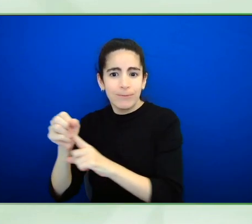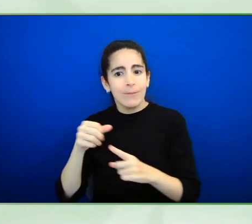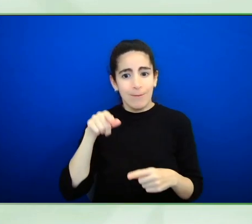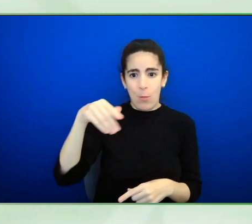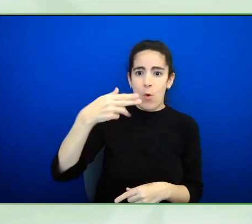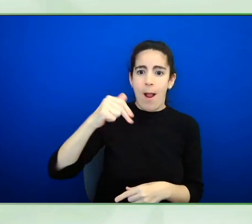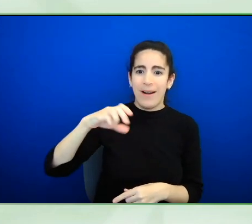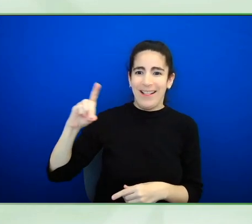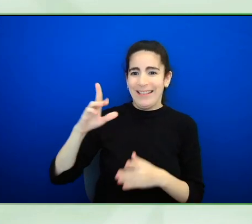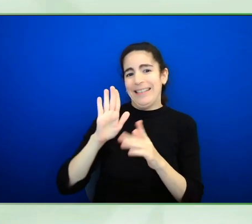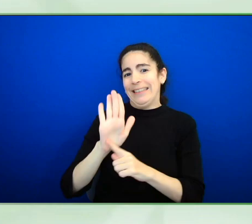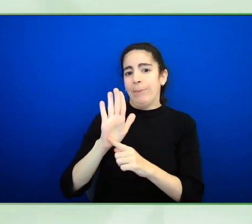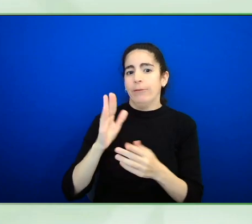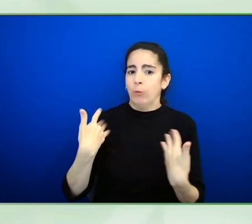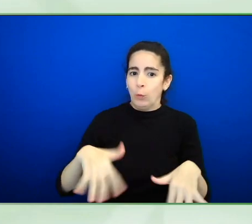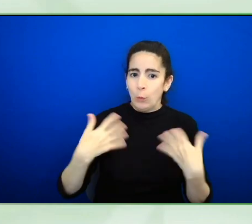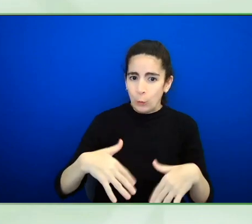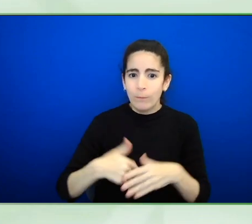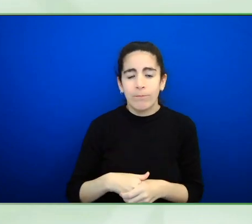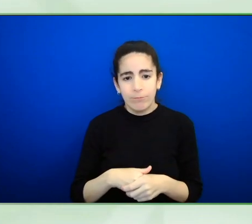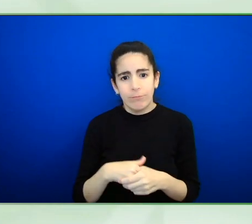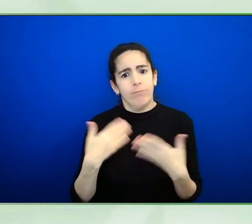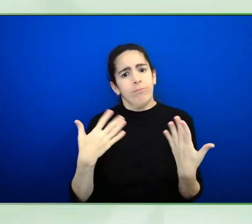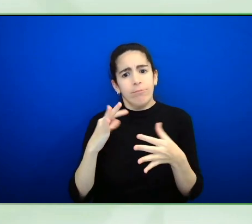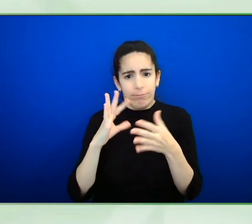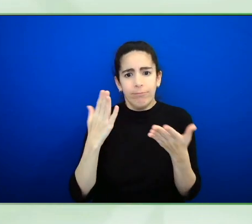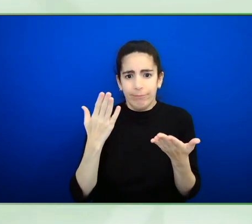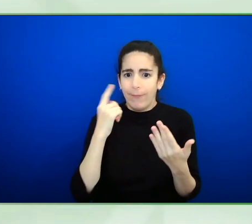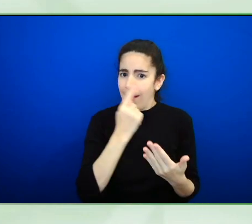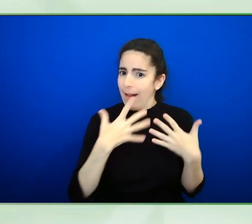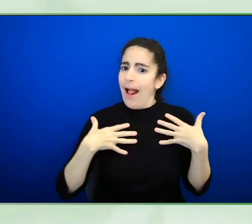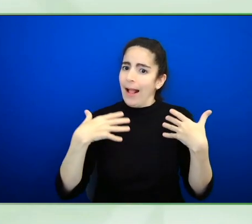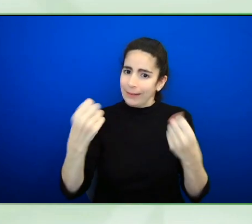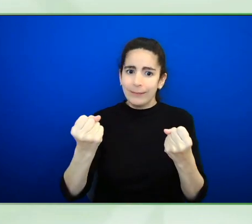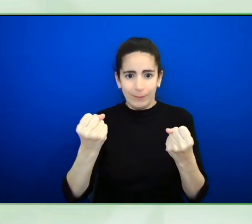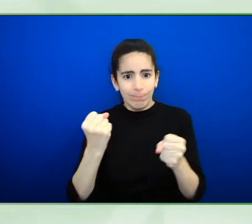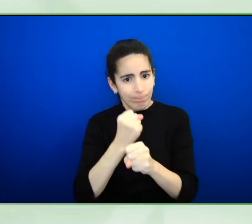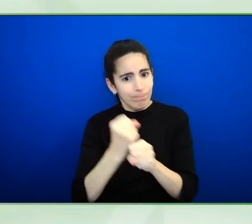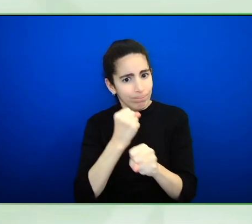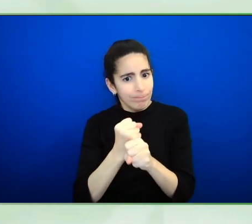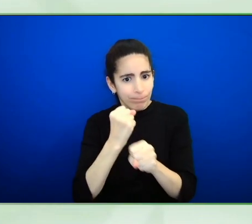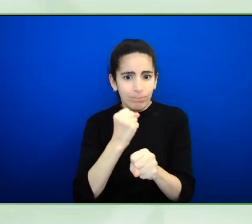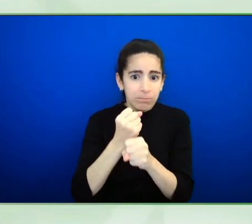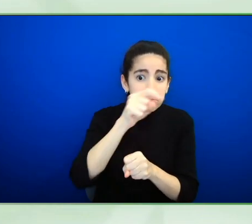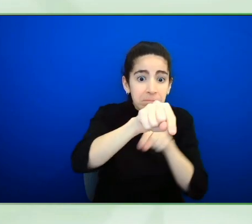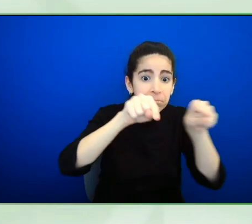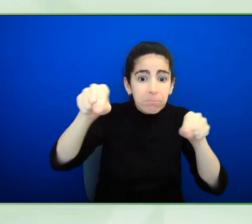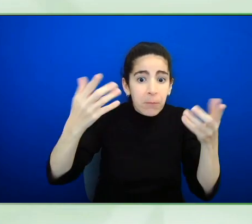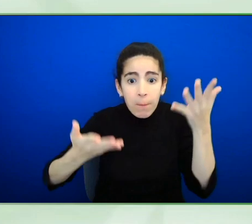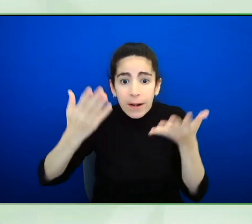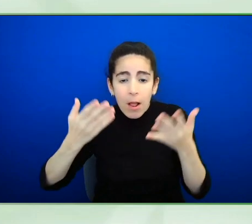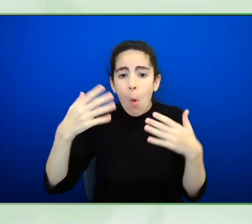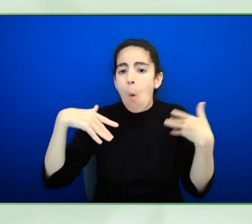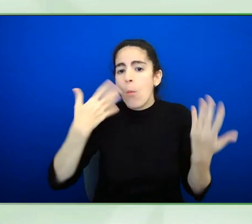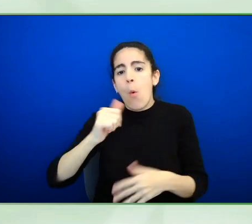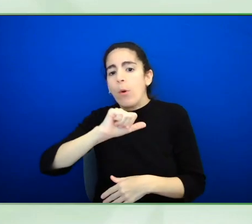whether it's eye health that anyone in the room is working on, or any other disability scenario or health condition scenario, these are